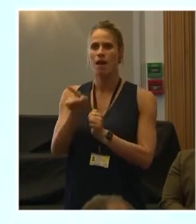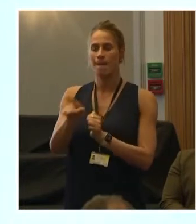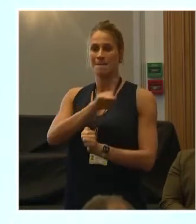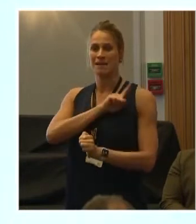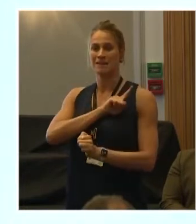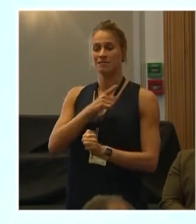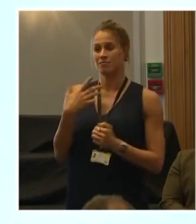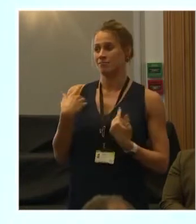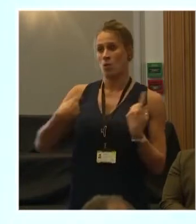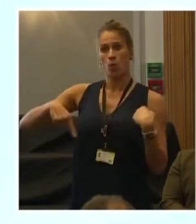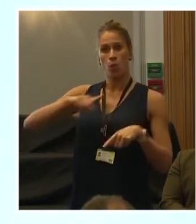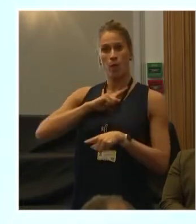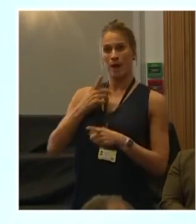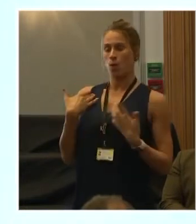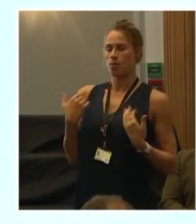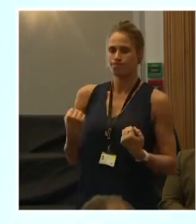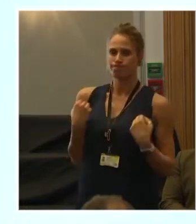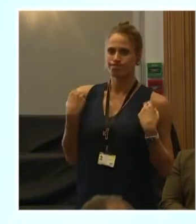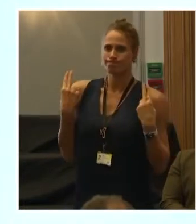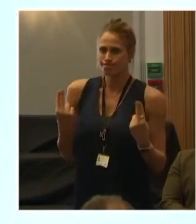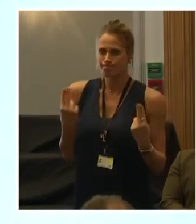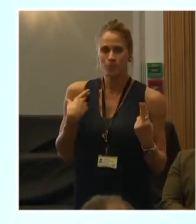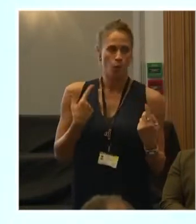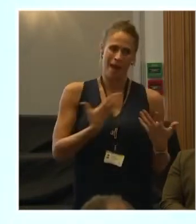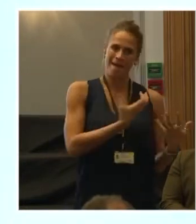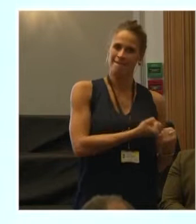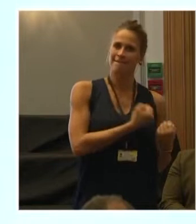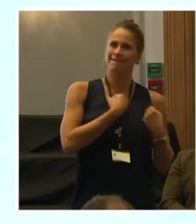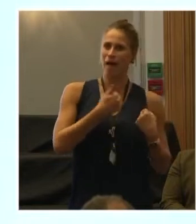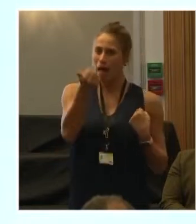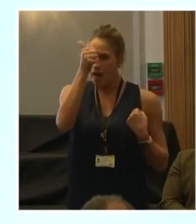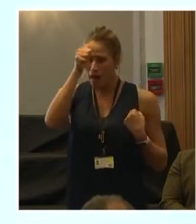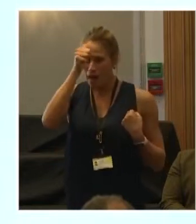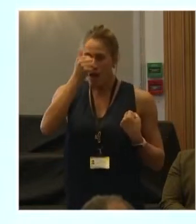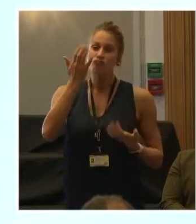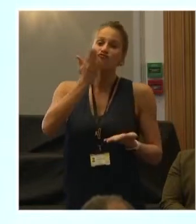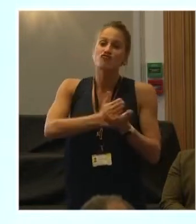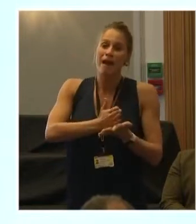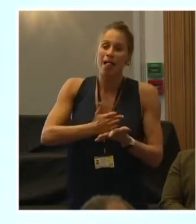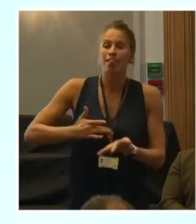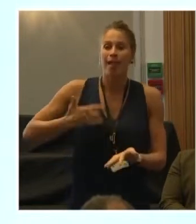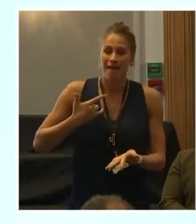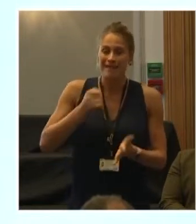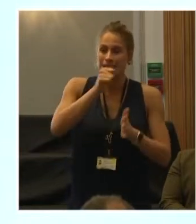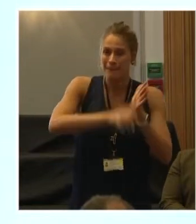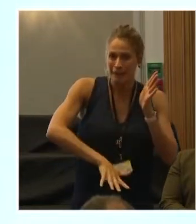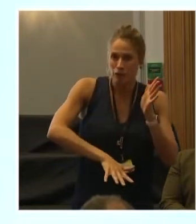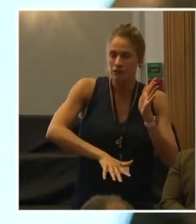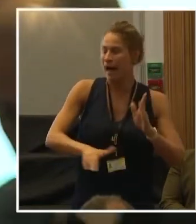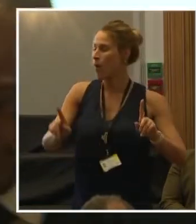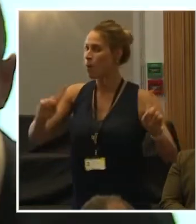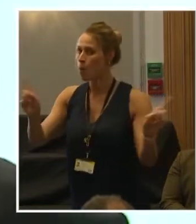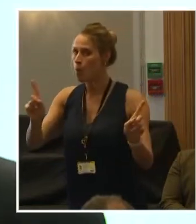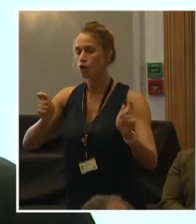times, and that's because we were armed with the real life impact of the condition and what treatment means to the most important people,